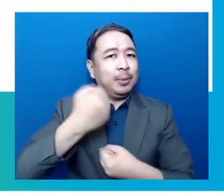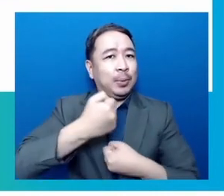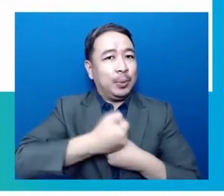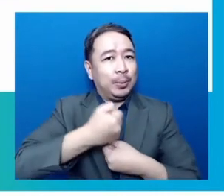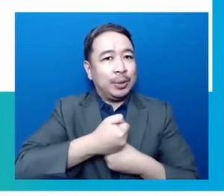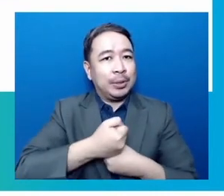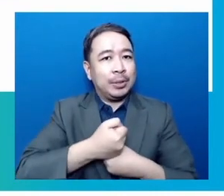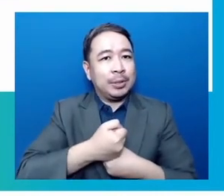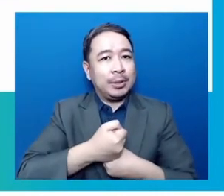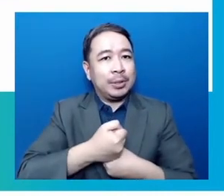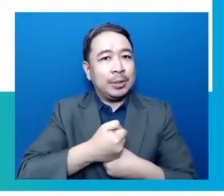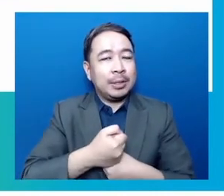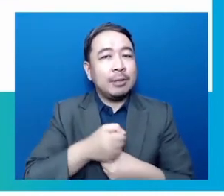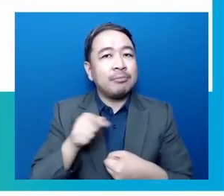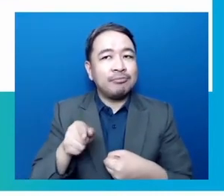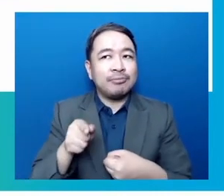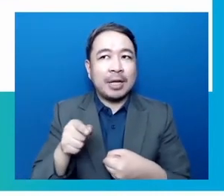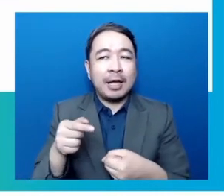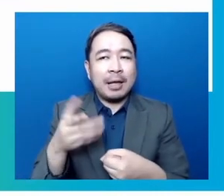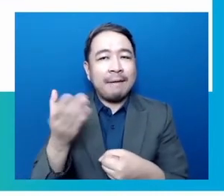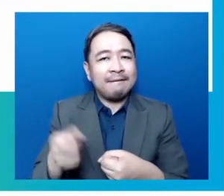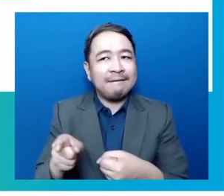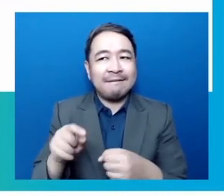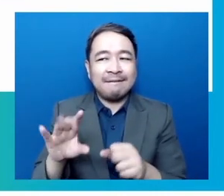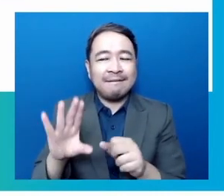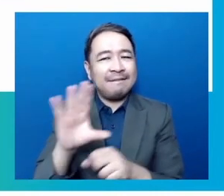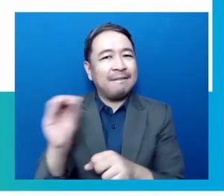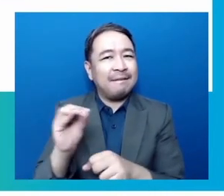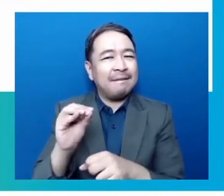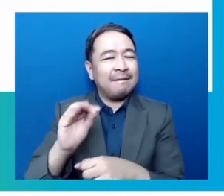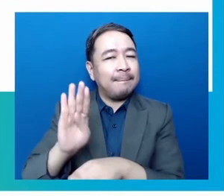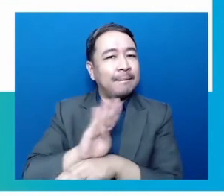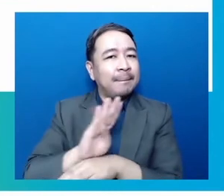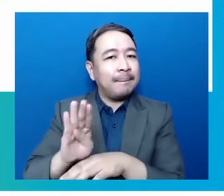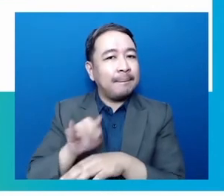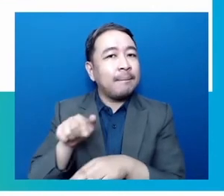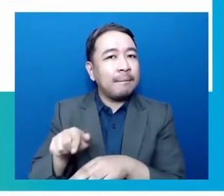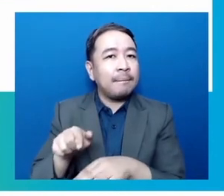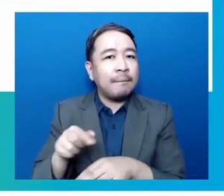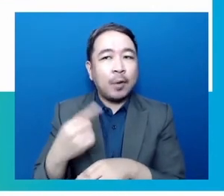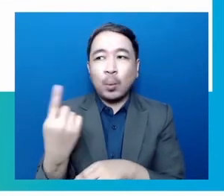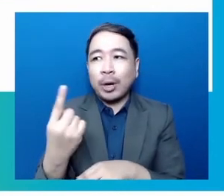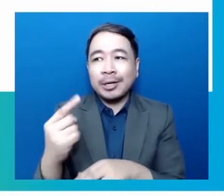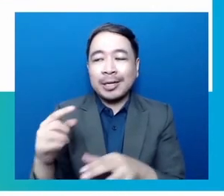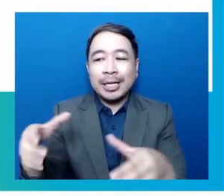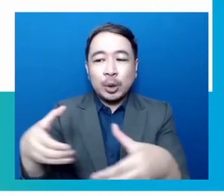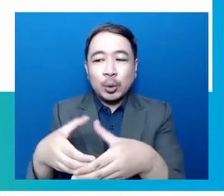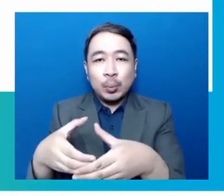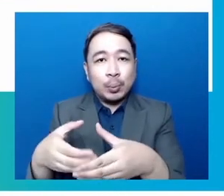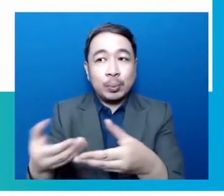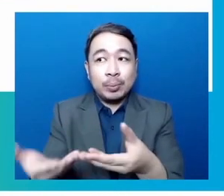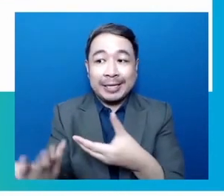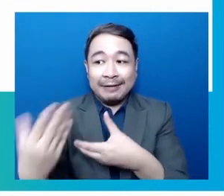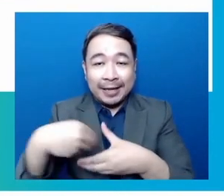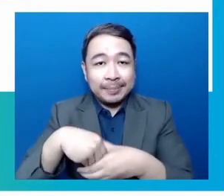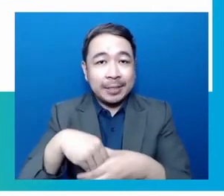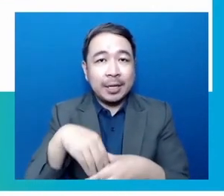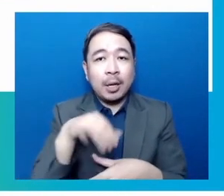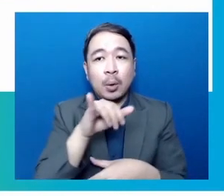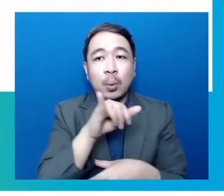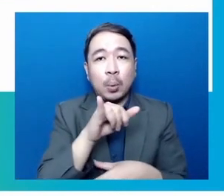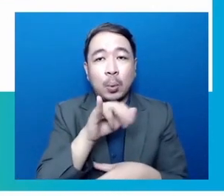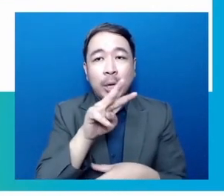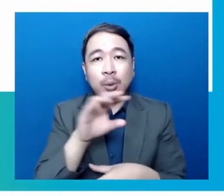business. And I remember there is the engagement group Y20 that makes it possible for you to